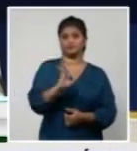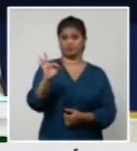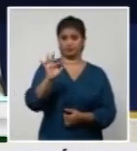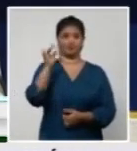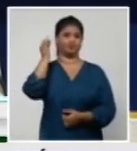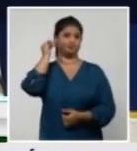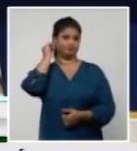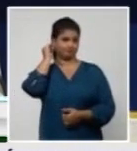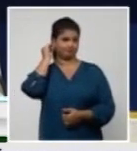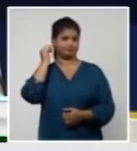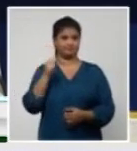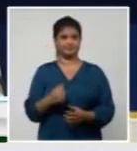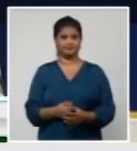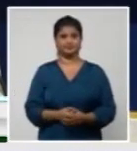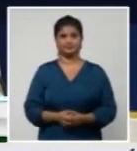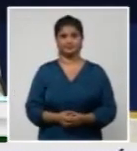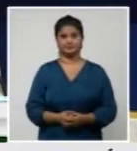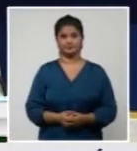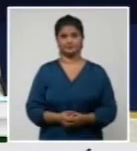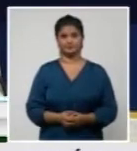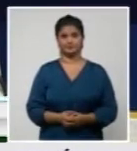a total of